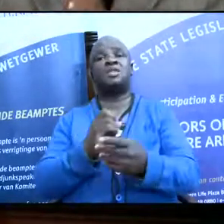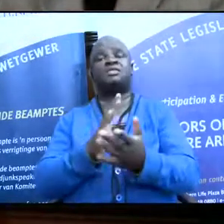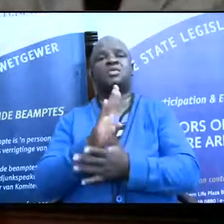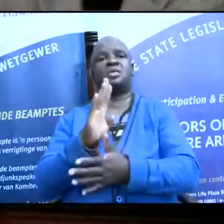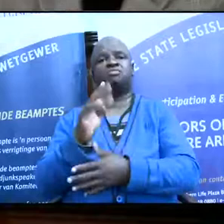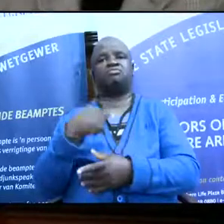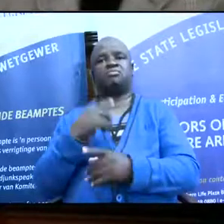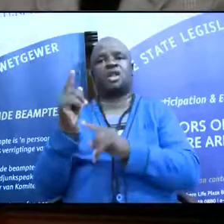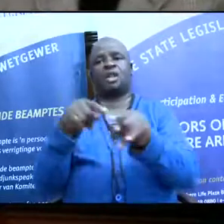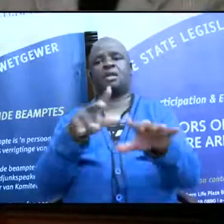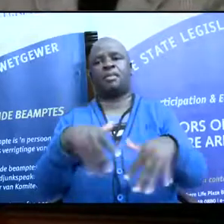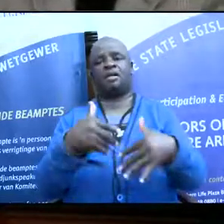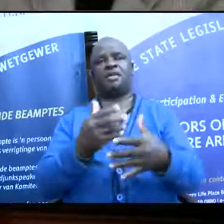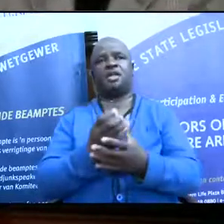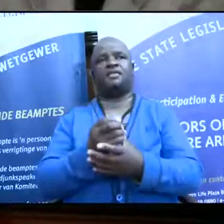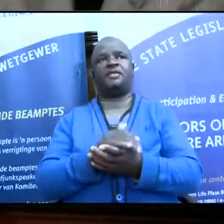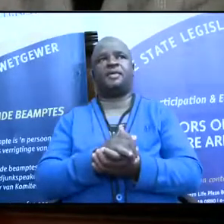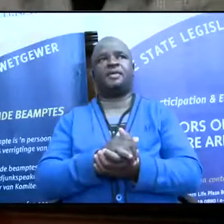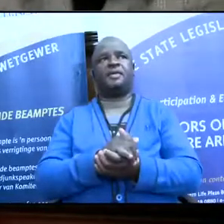parliament